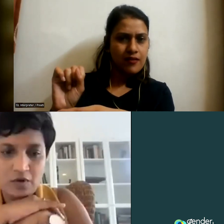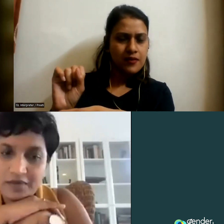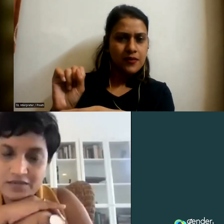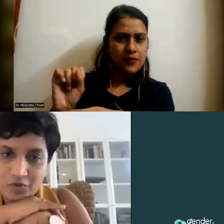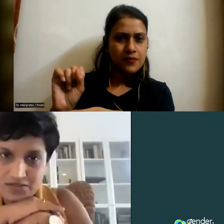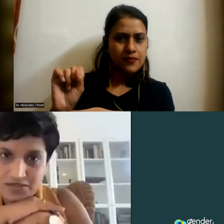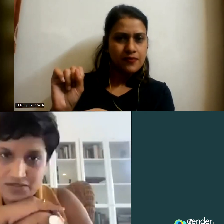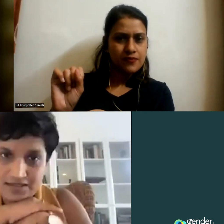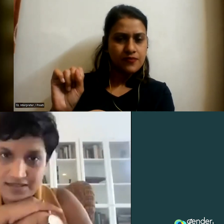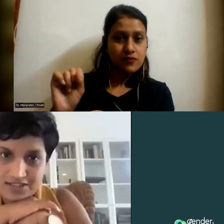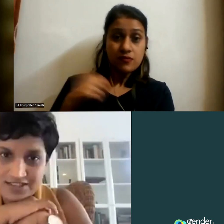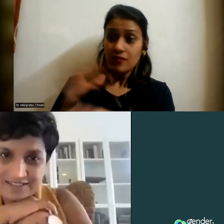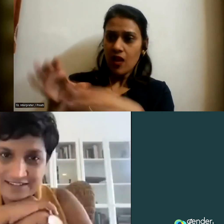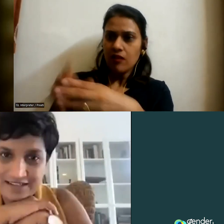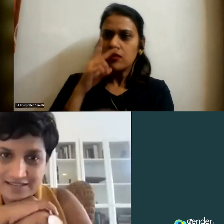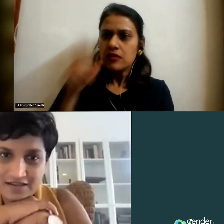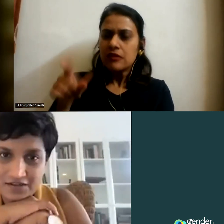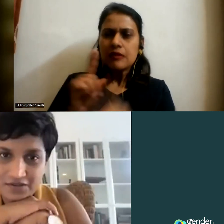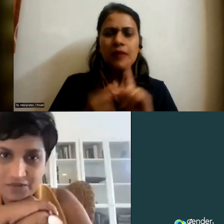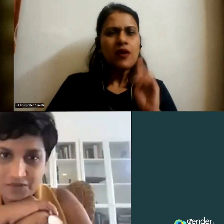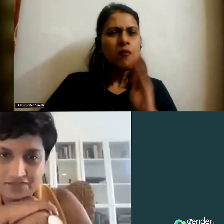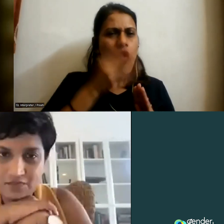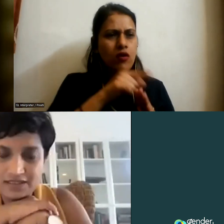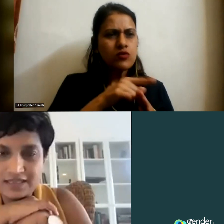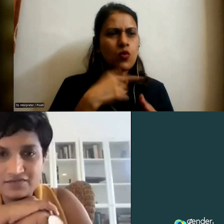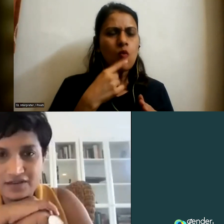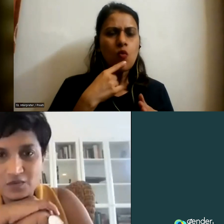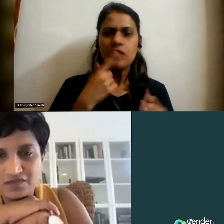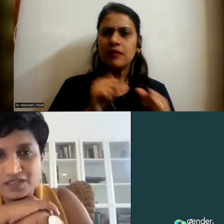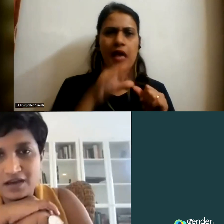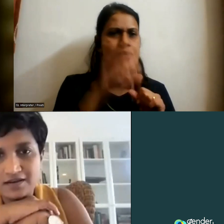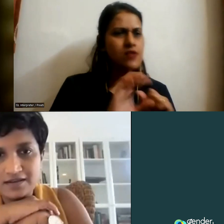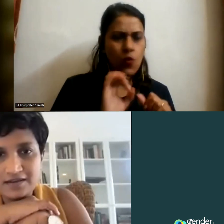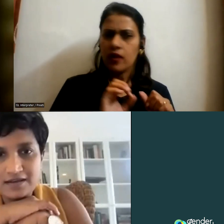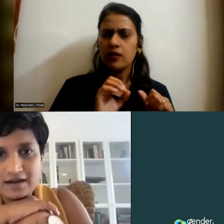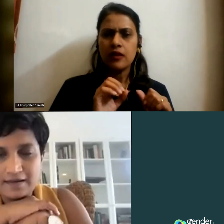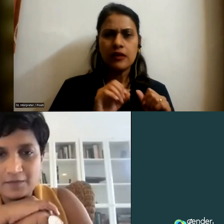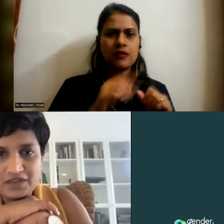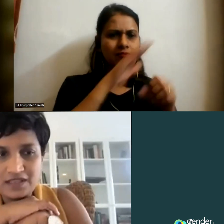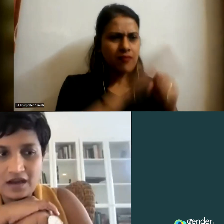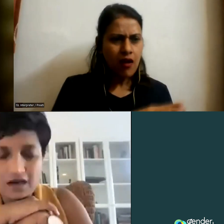who are probably the most disadvantaged in that scenario. If within that framework, if there are